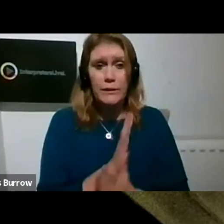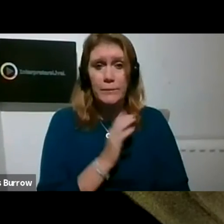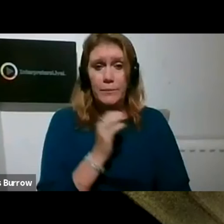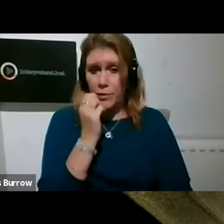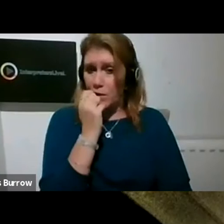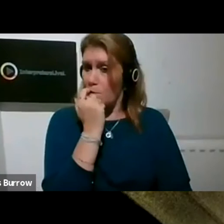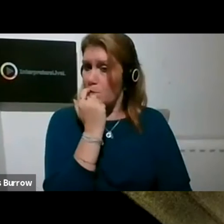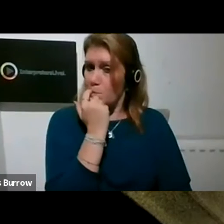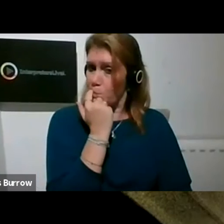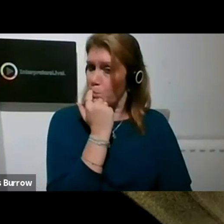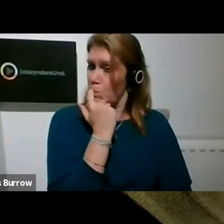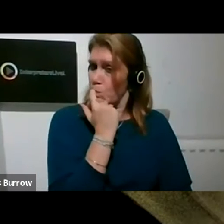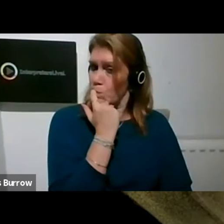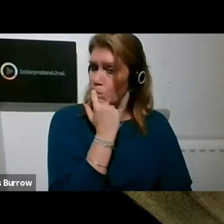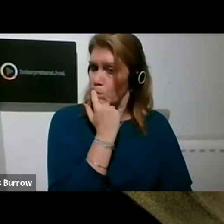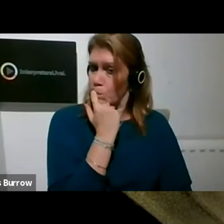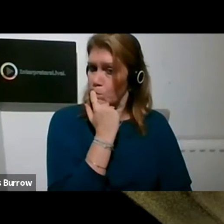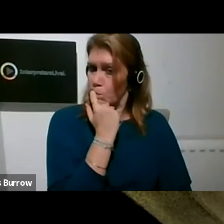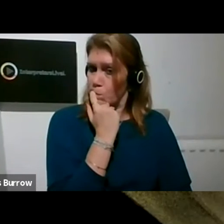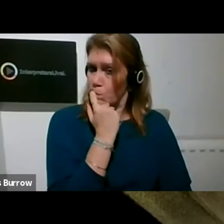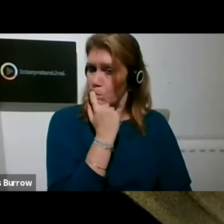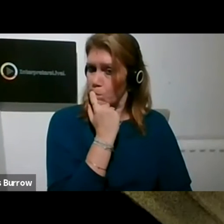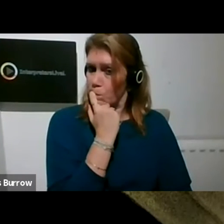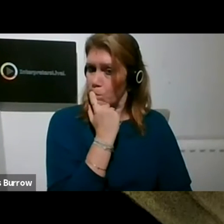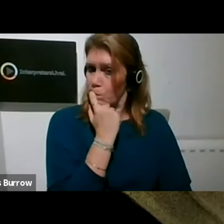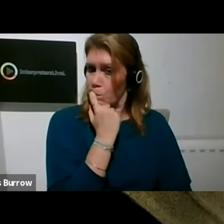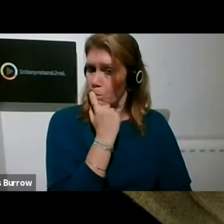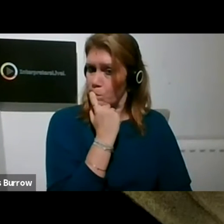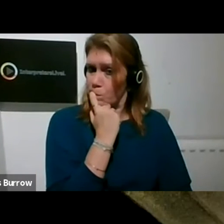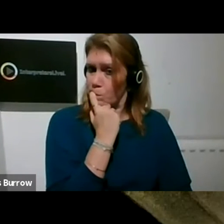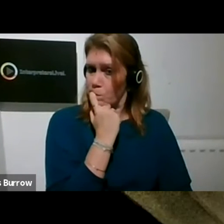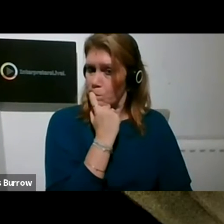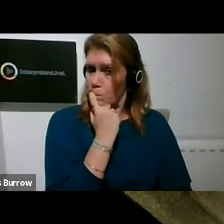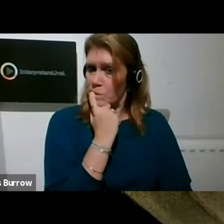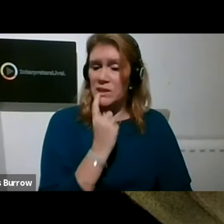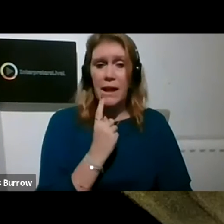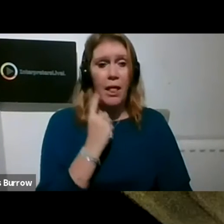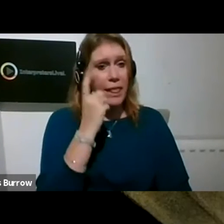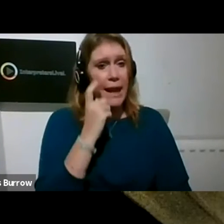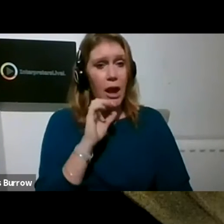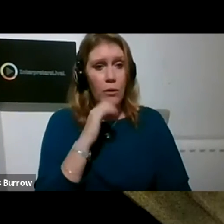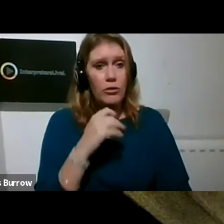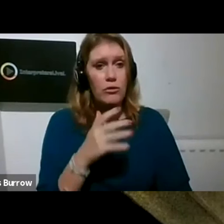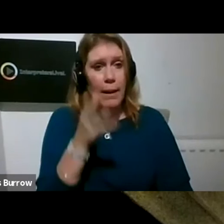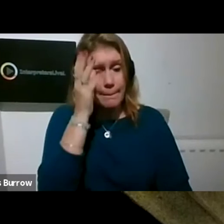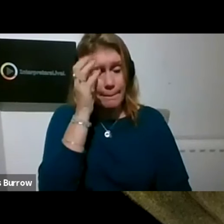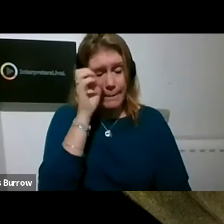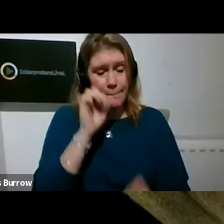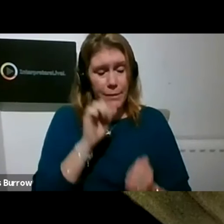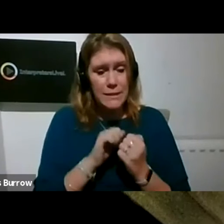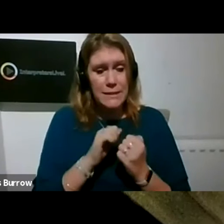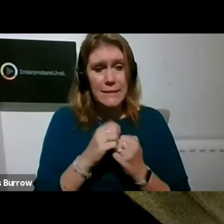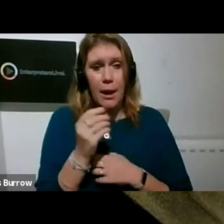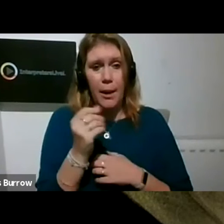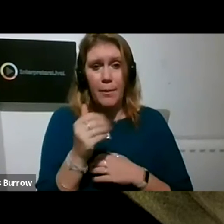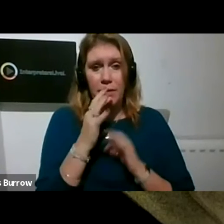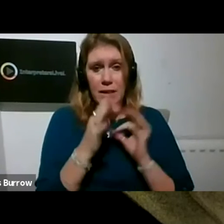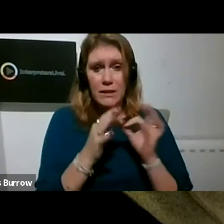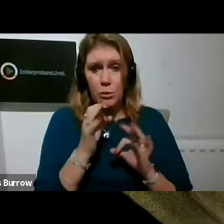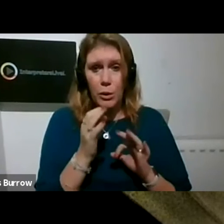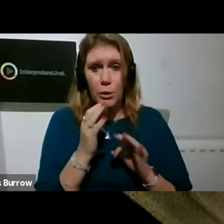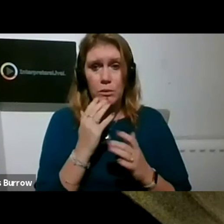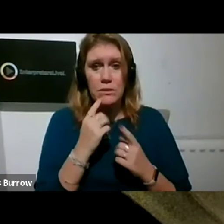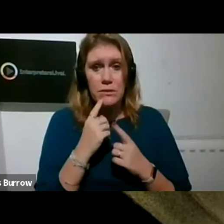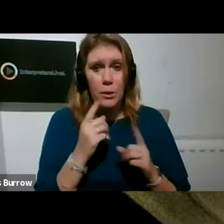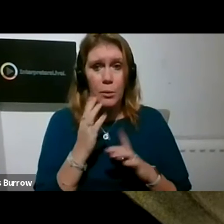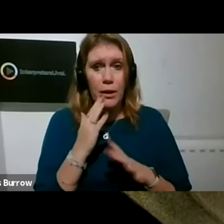So it's just going back. Sheila Freeman says, I think I shall remember some of these quotes as I go for my UC health assessment this coming